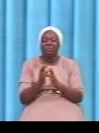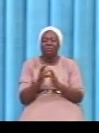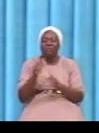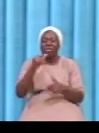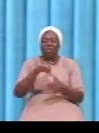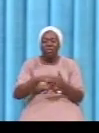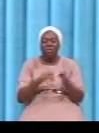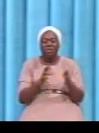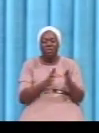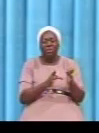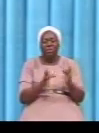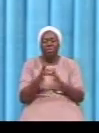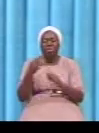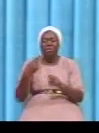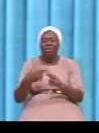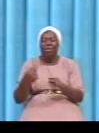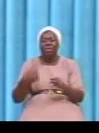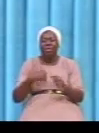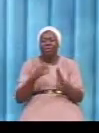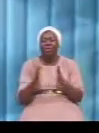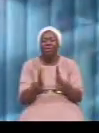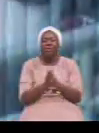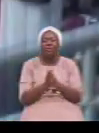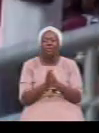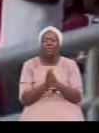In Jesus' name we pray.